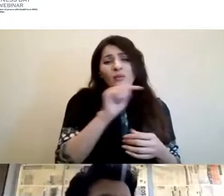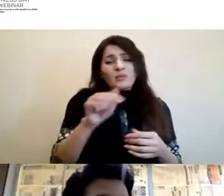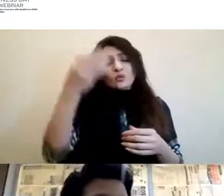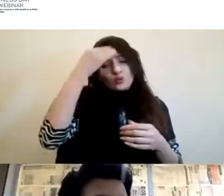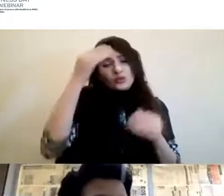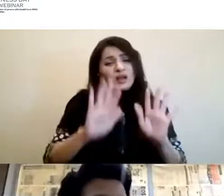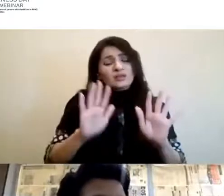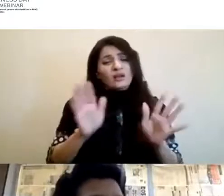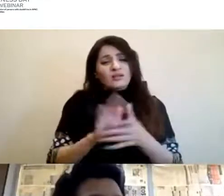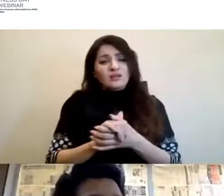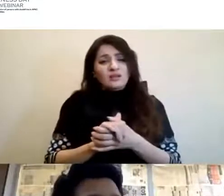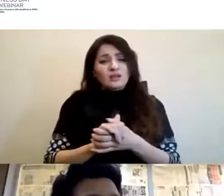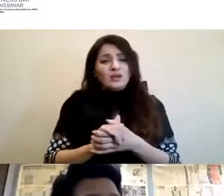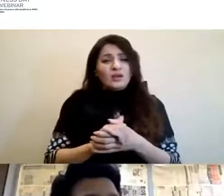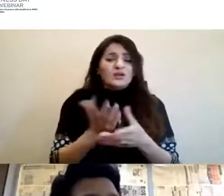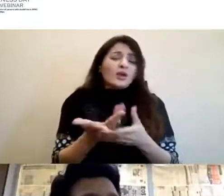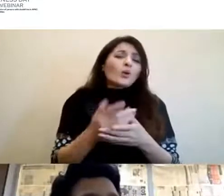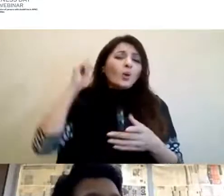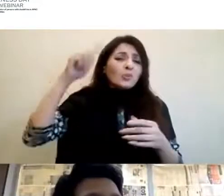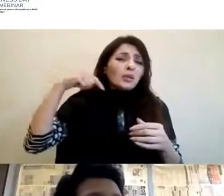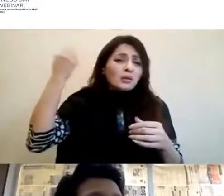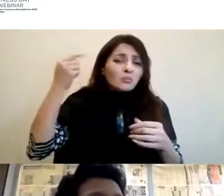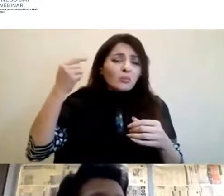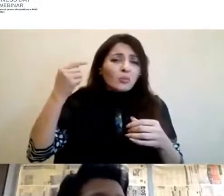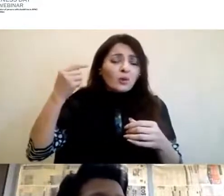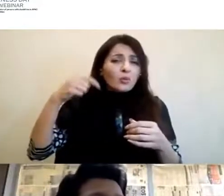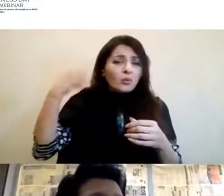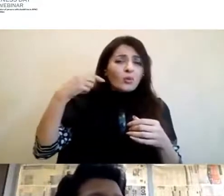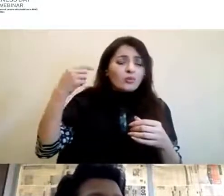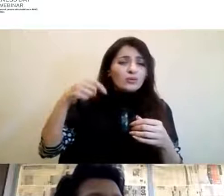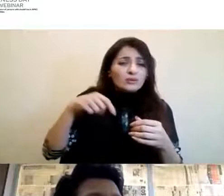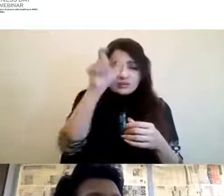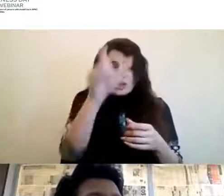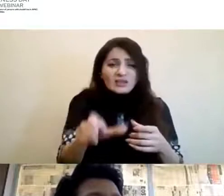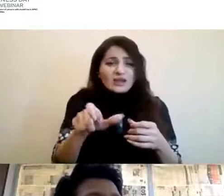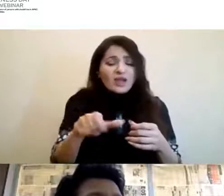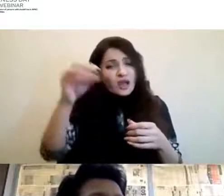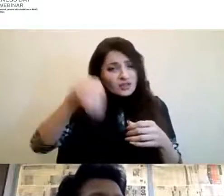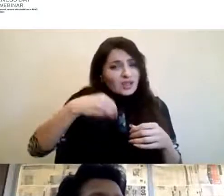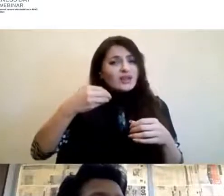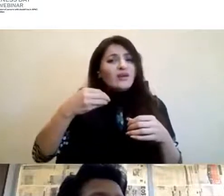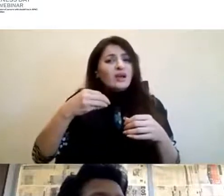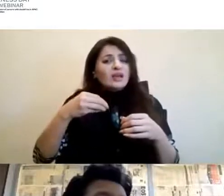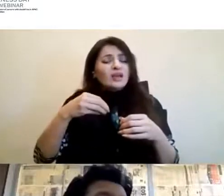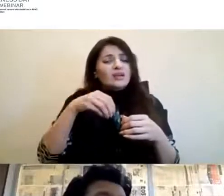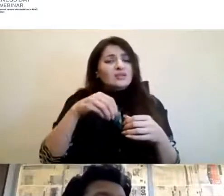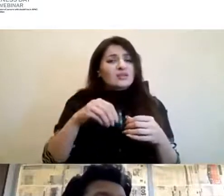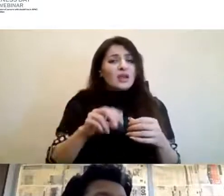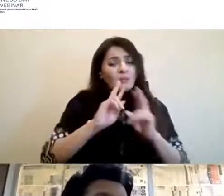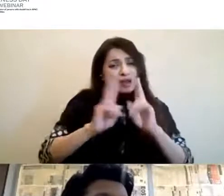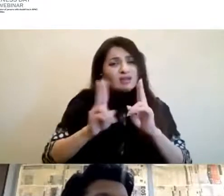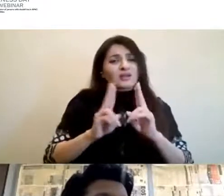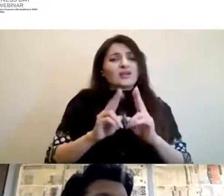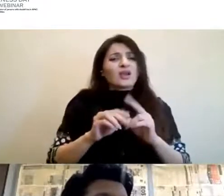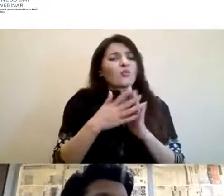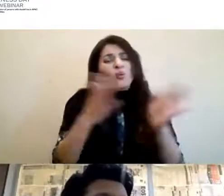just talking to your employer about some specific issue if you're, away from the office. And it was a